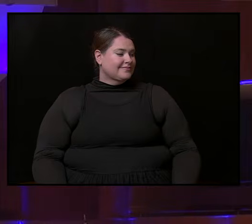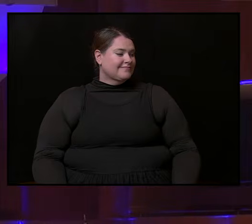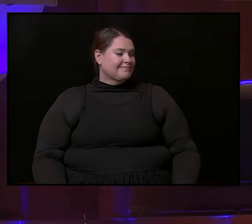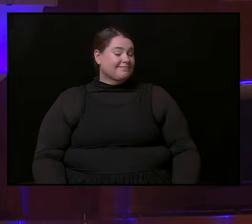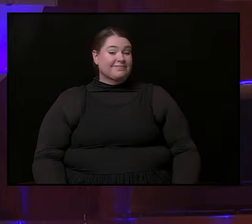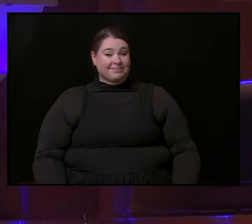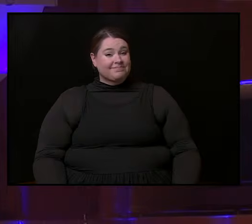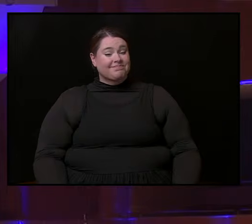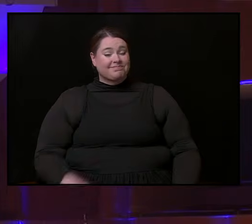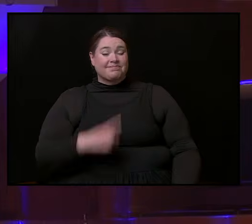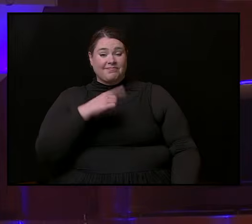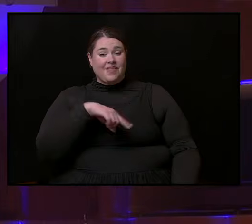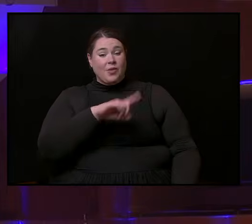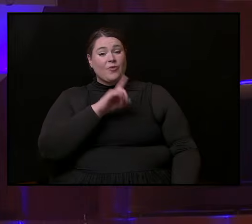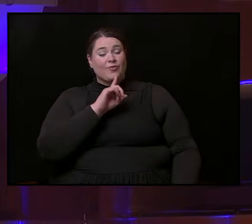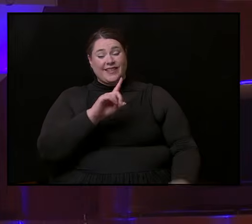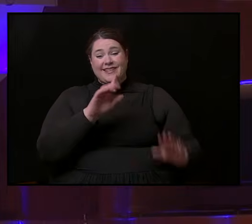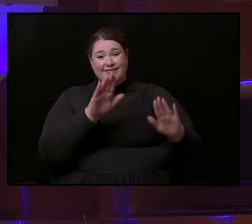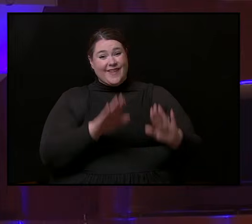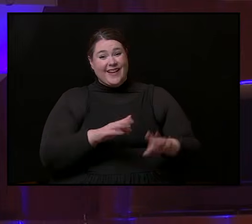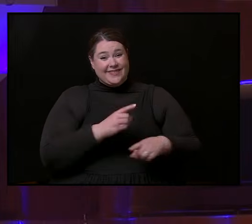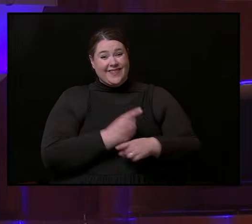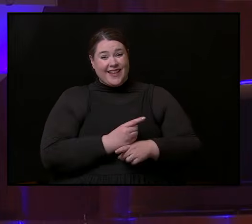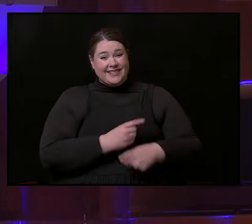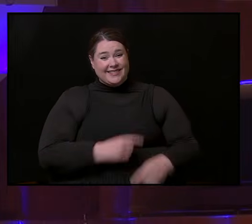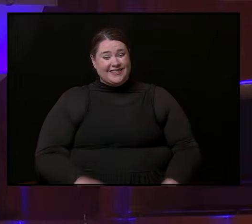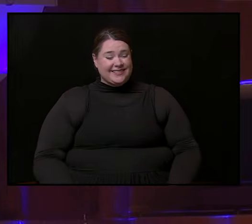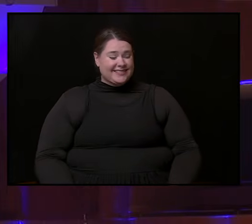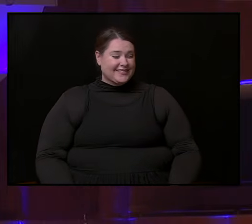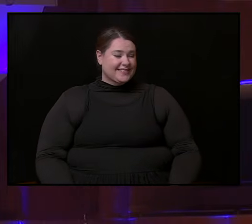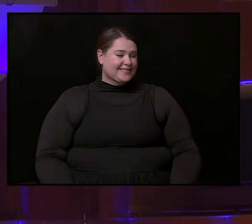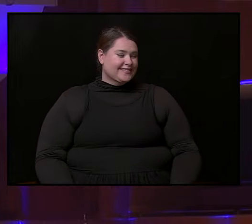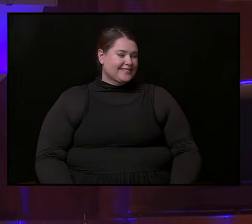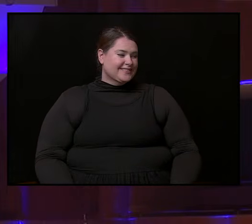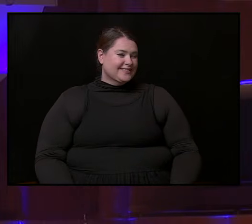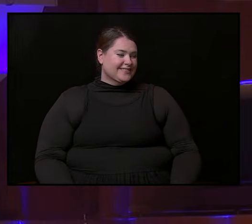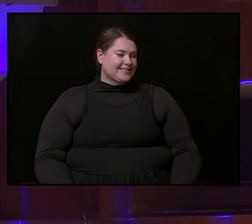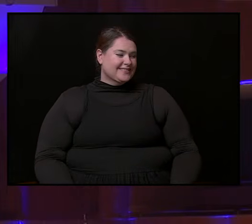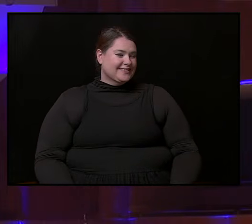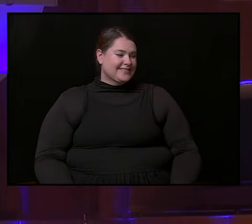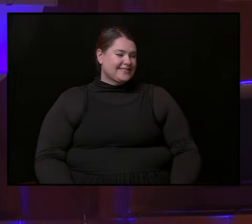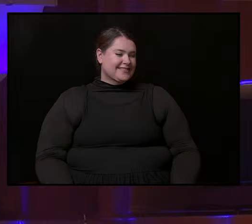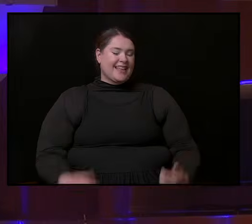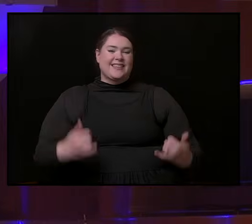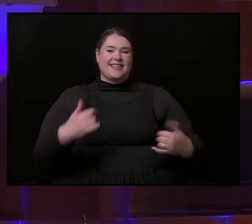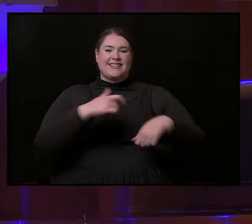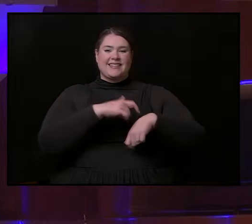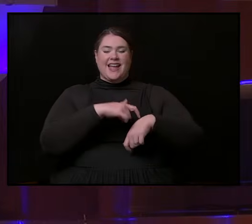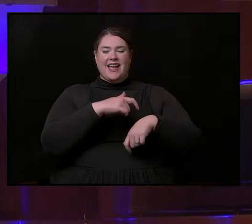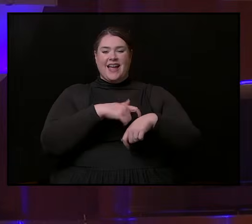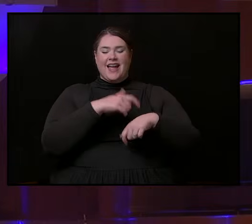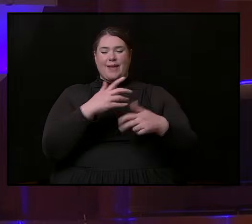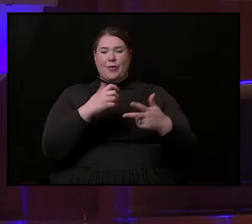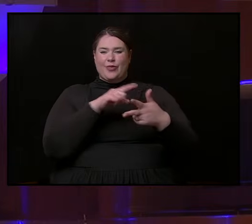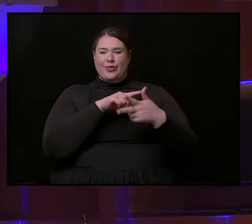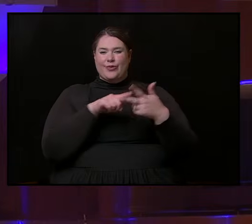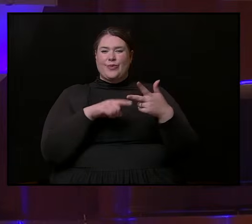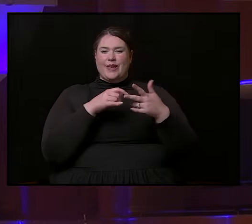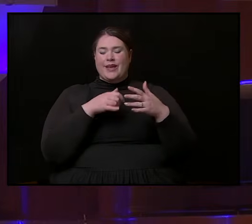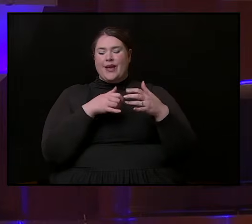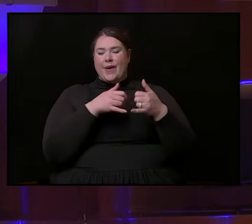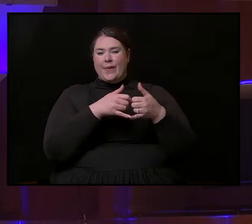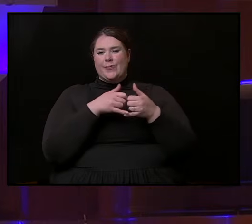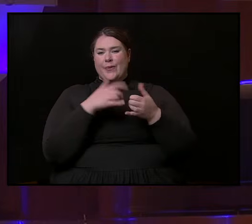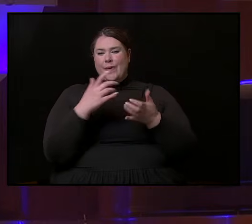They really are great, aren't they? At this time, I'd like to ask this year's 3 awardees of the